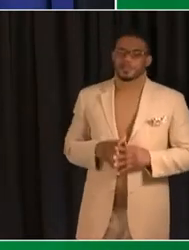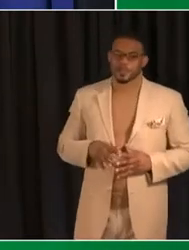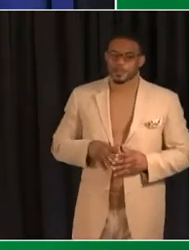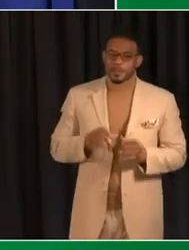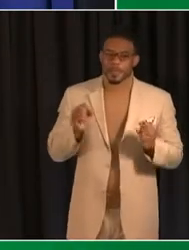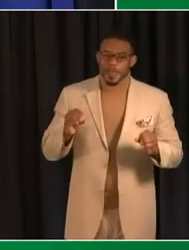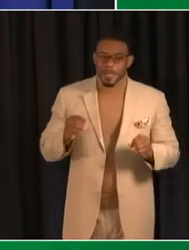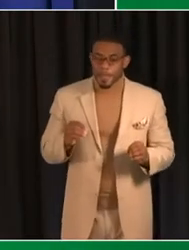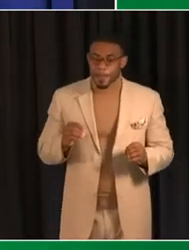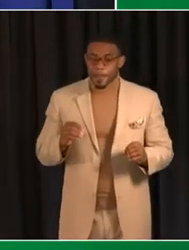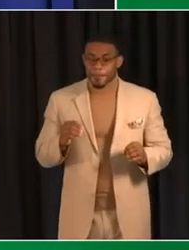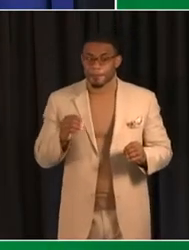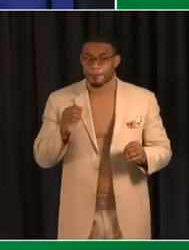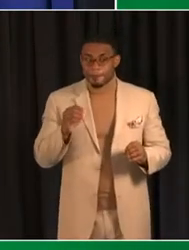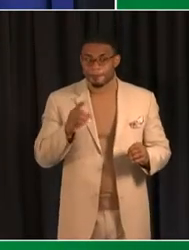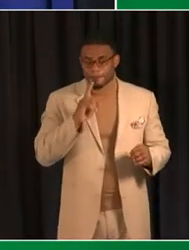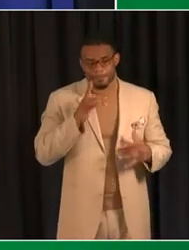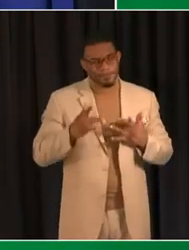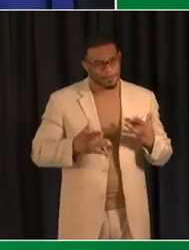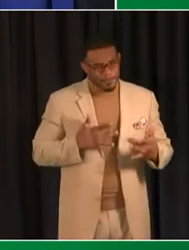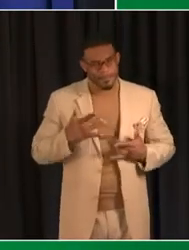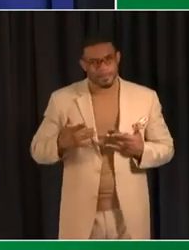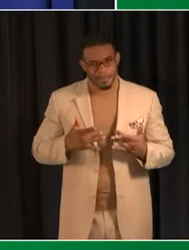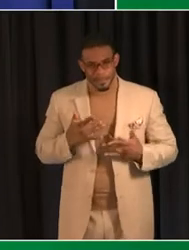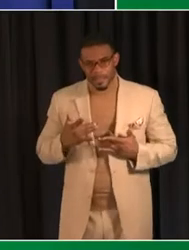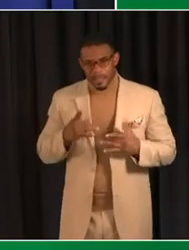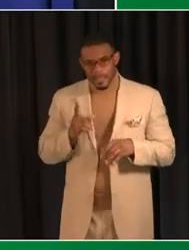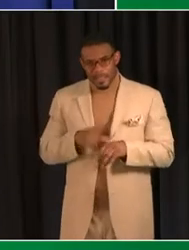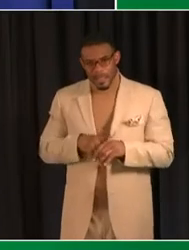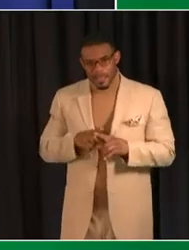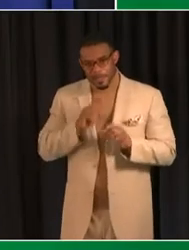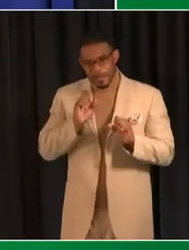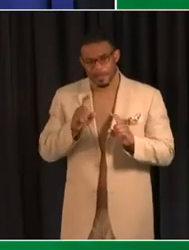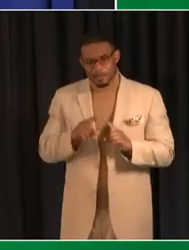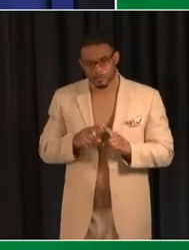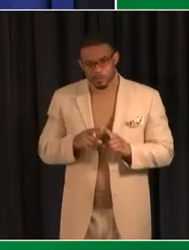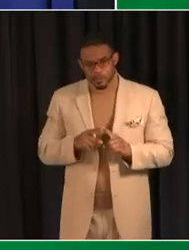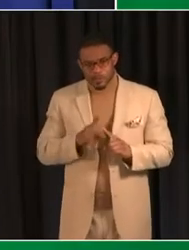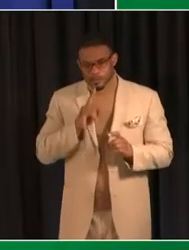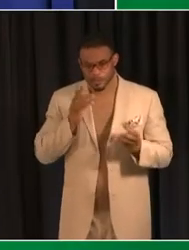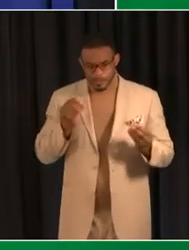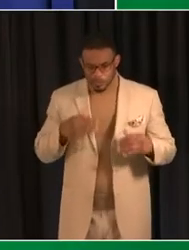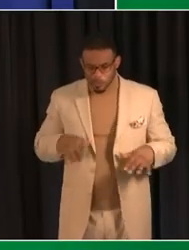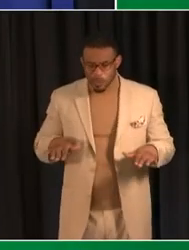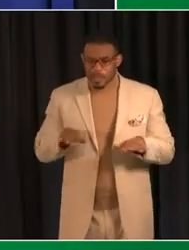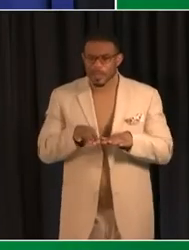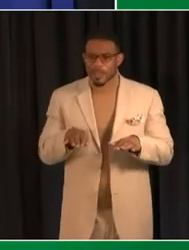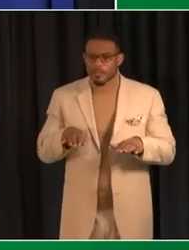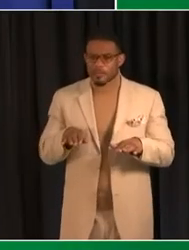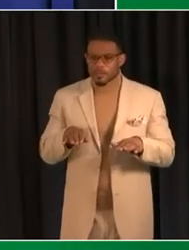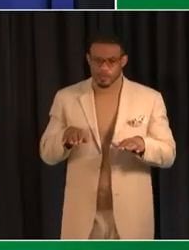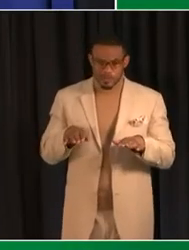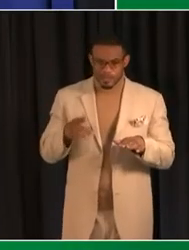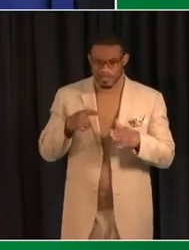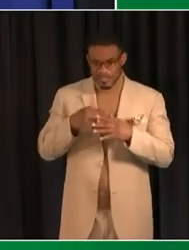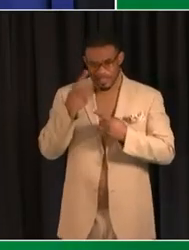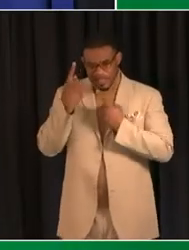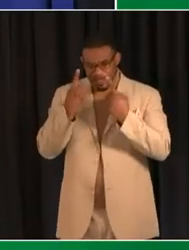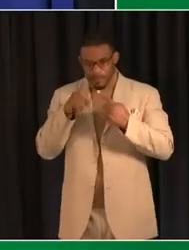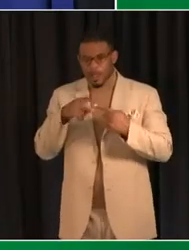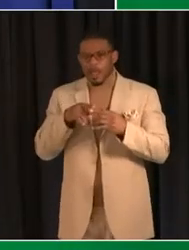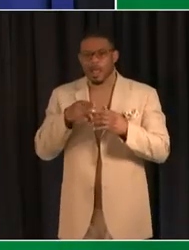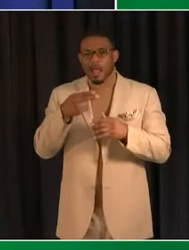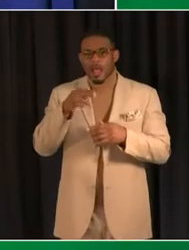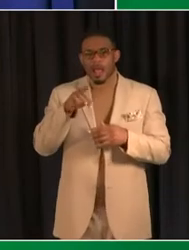beverage. So it's an exciting time to be able to be at the ground level to kind of reshape